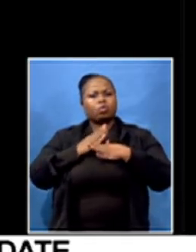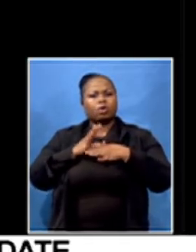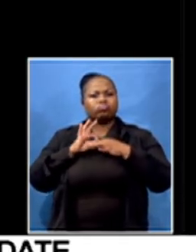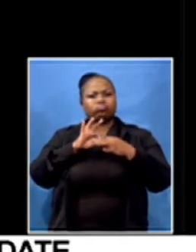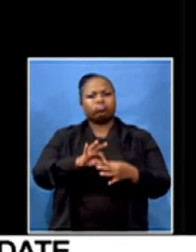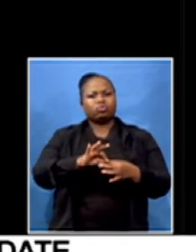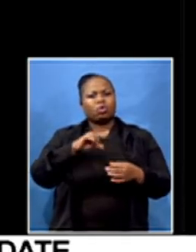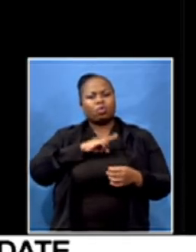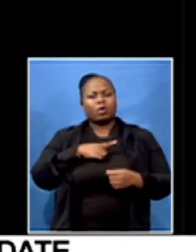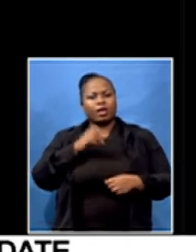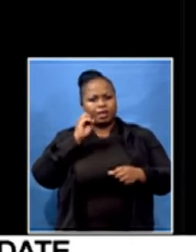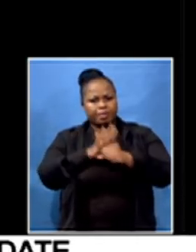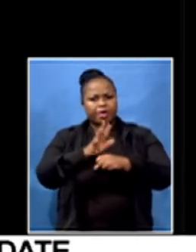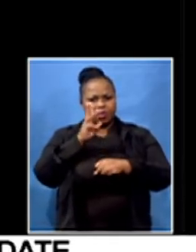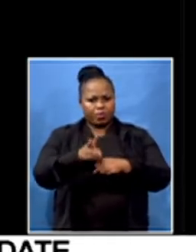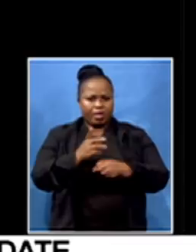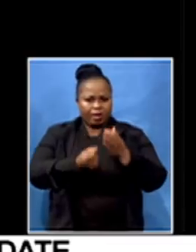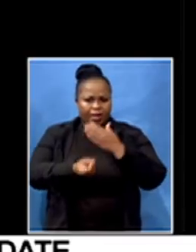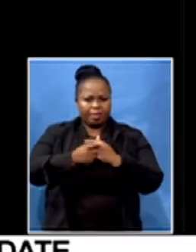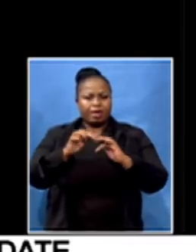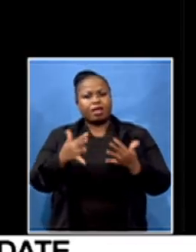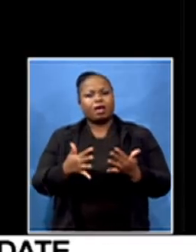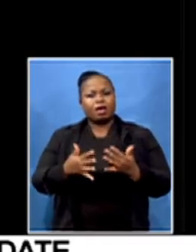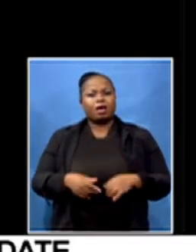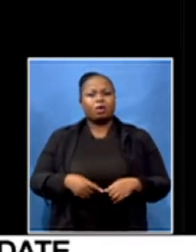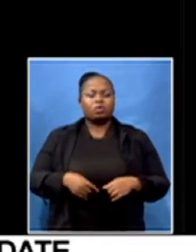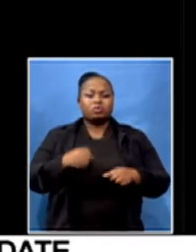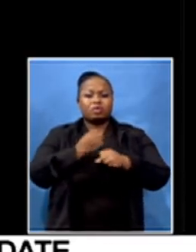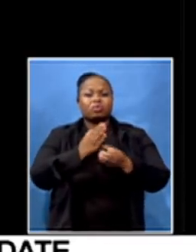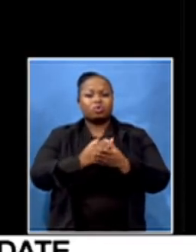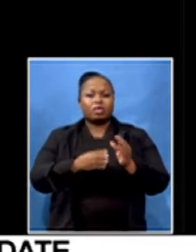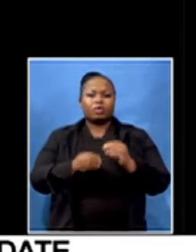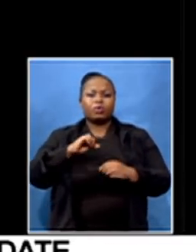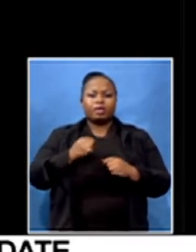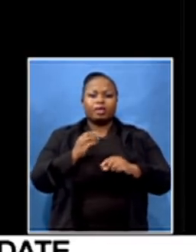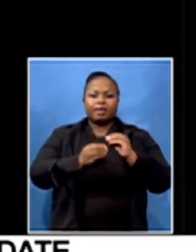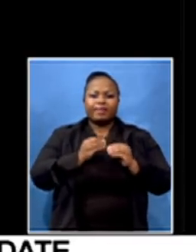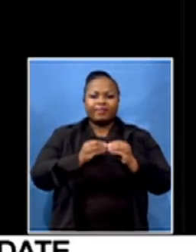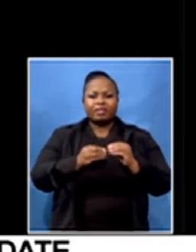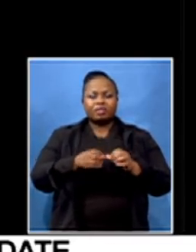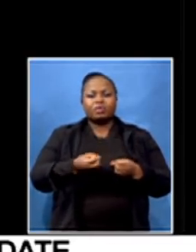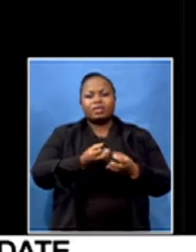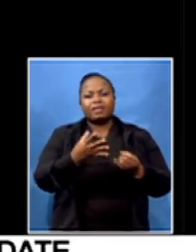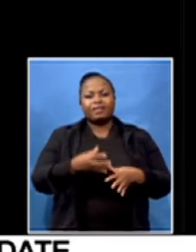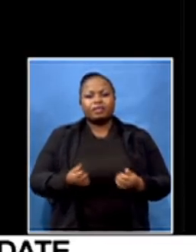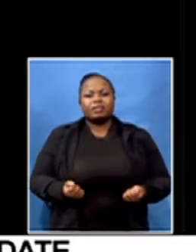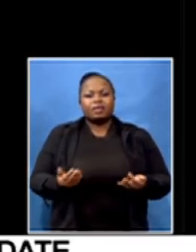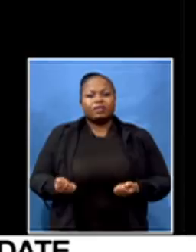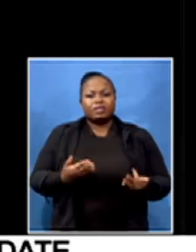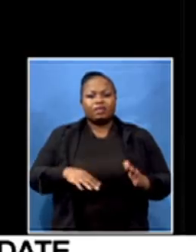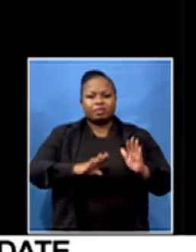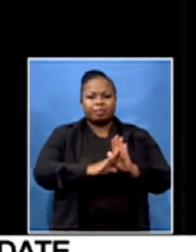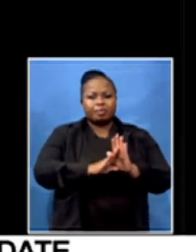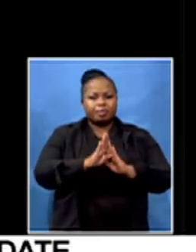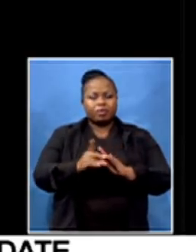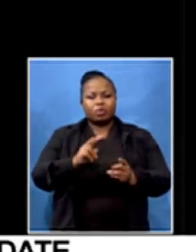an impact on the maintenance of infrastructure. And so a lot of reprioritization will become